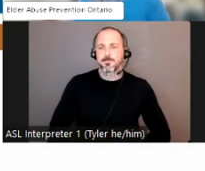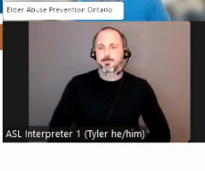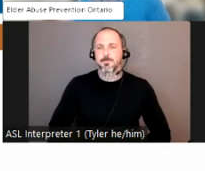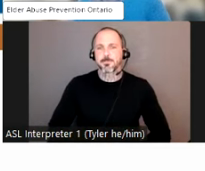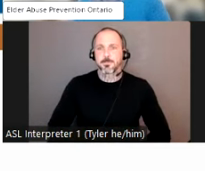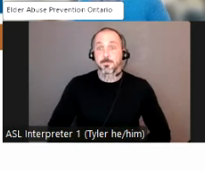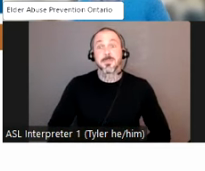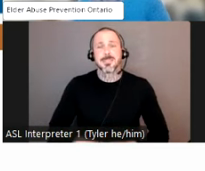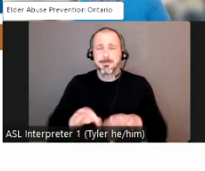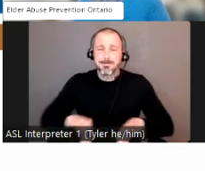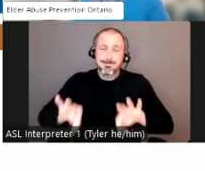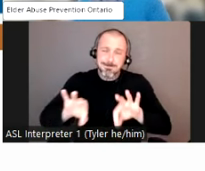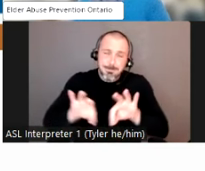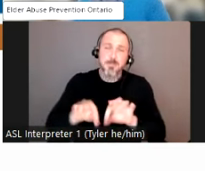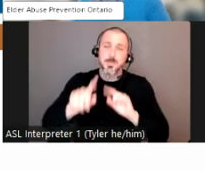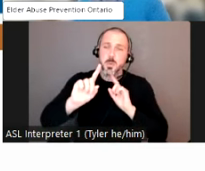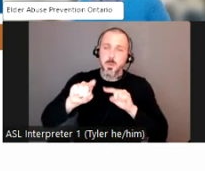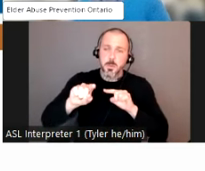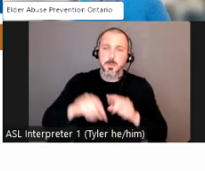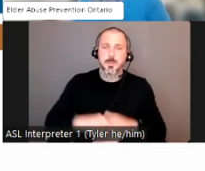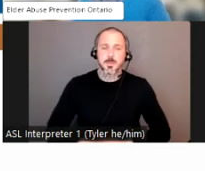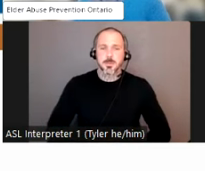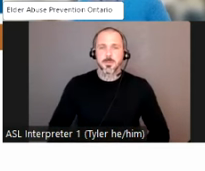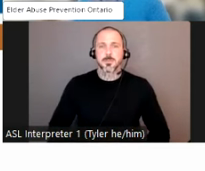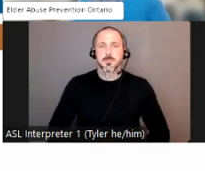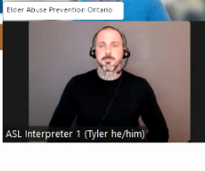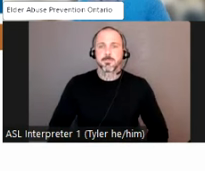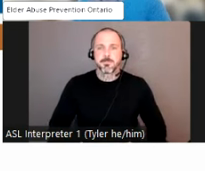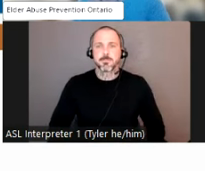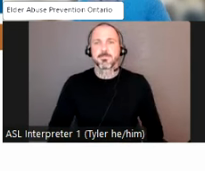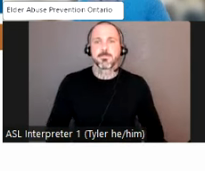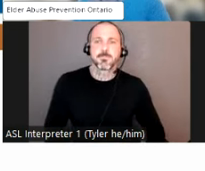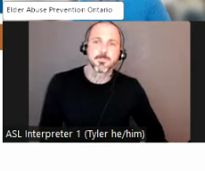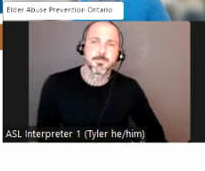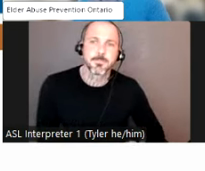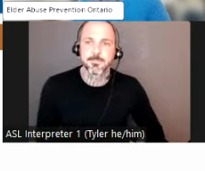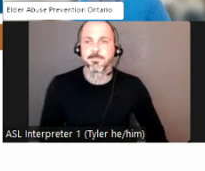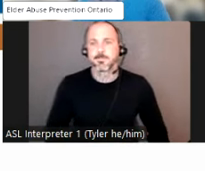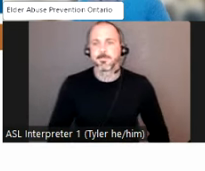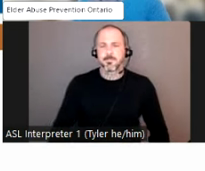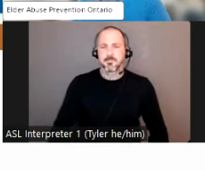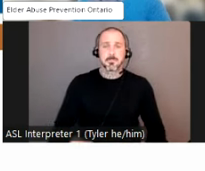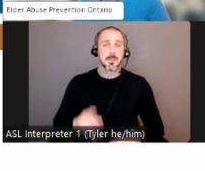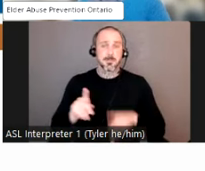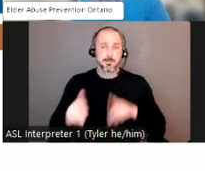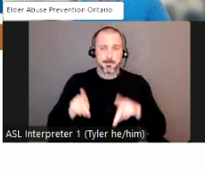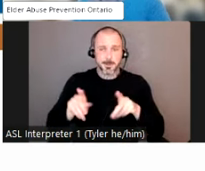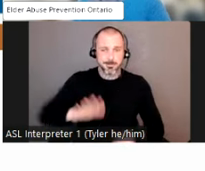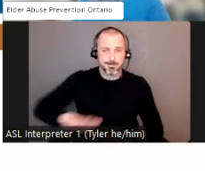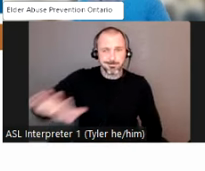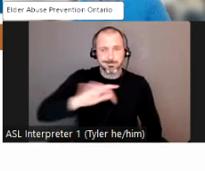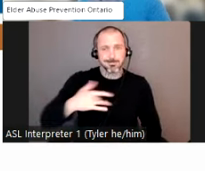report fraud. Although, the belief out there, I think, popular belief is that why should I report to the Canadian Anti-Fraud Centre? They